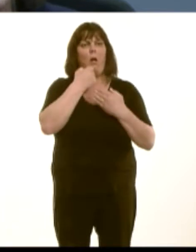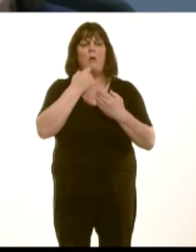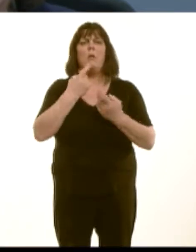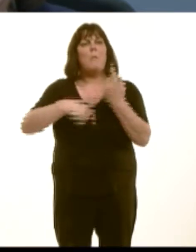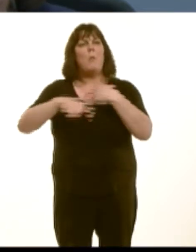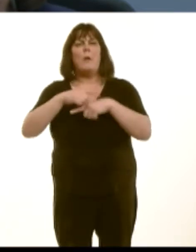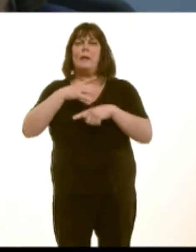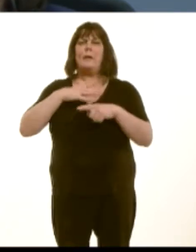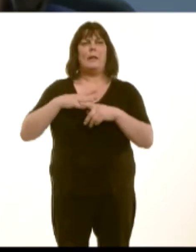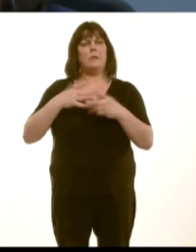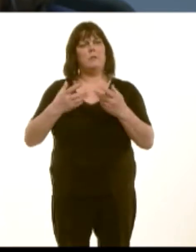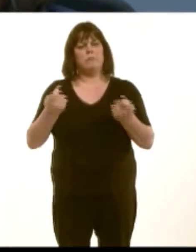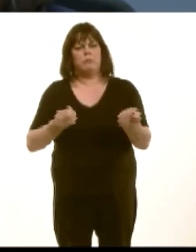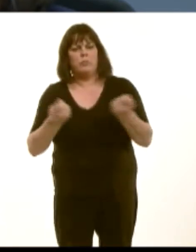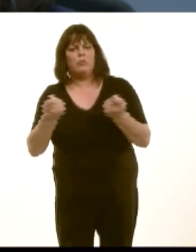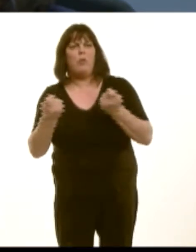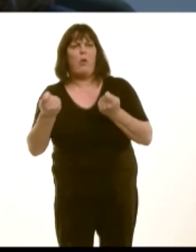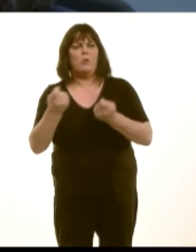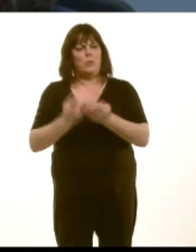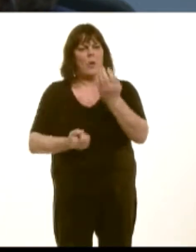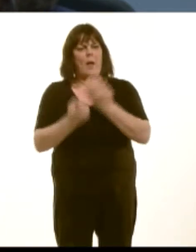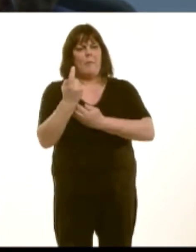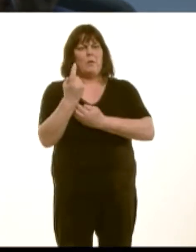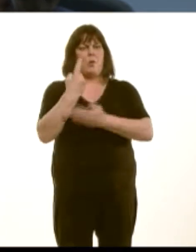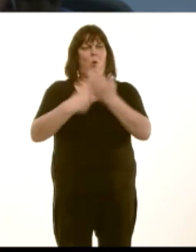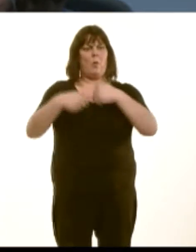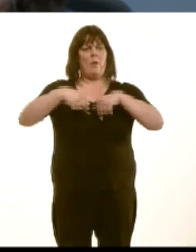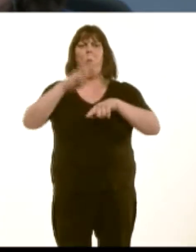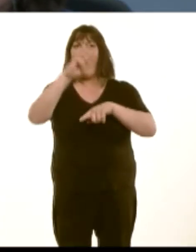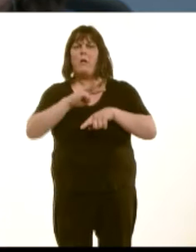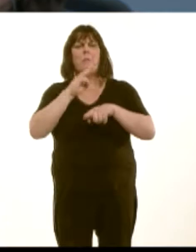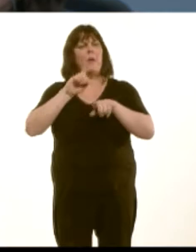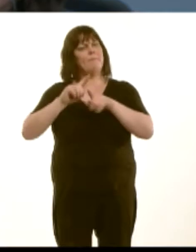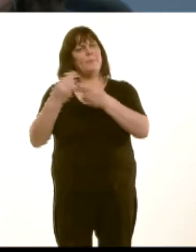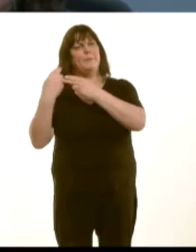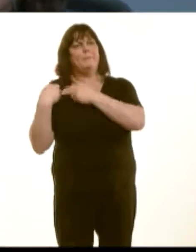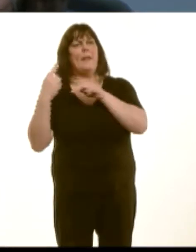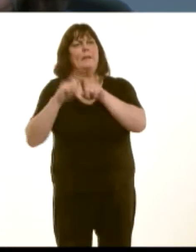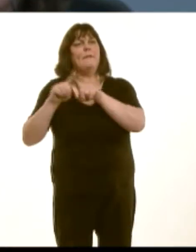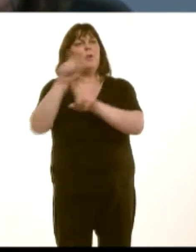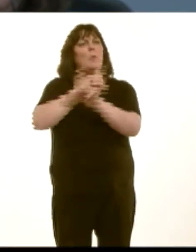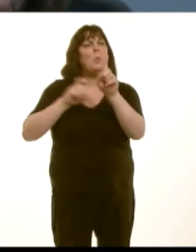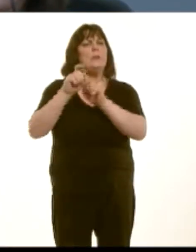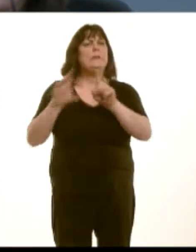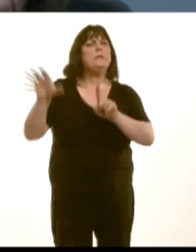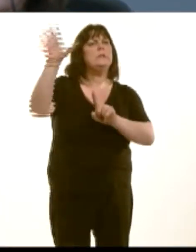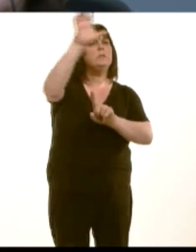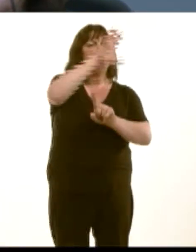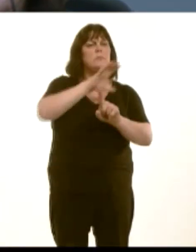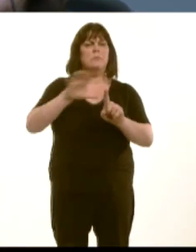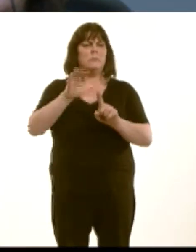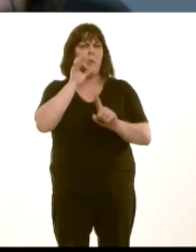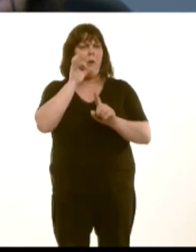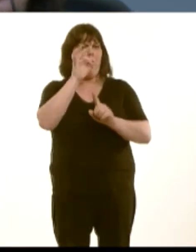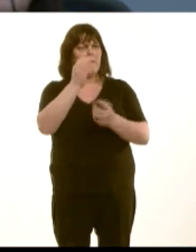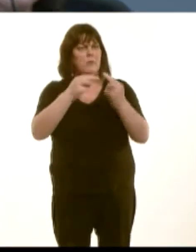powers devolved from this place to communities across Wales. And under those circumstances, can you confirm whether you will, if you